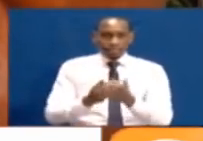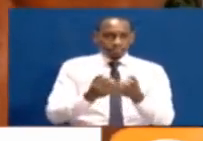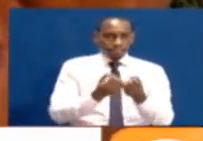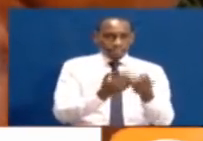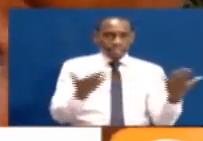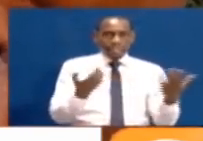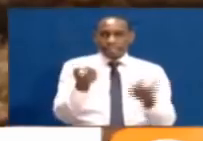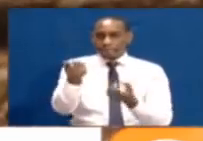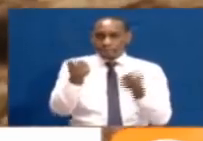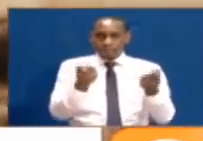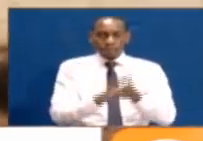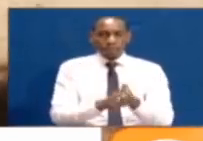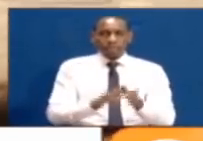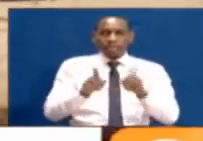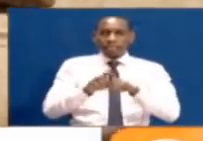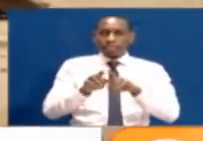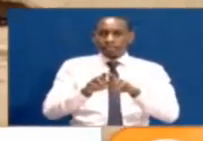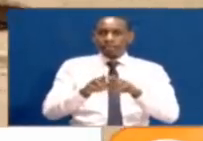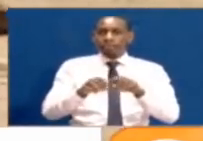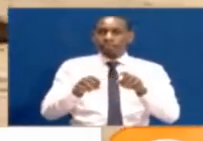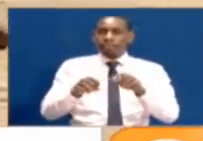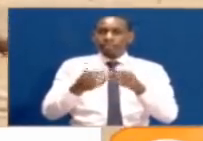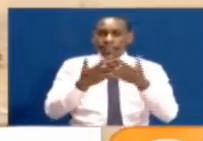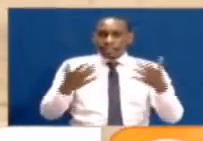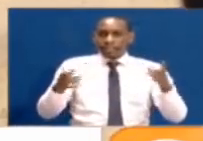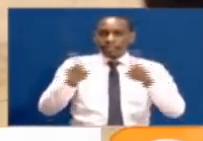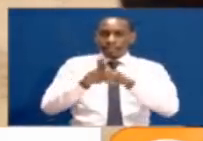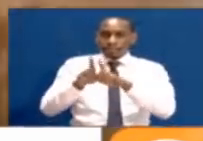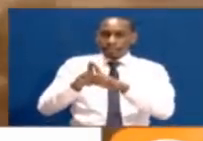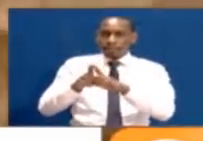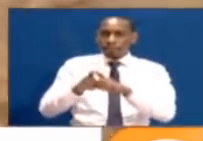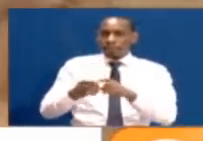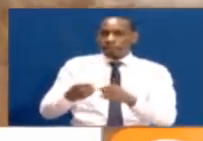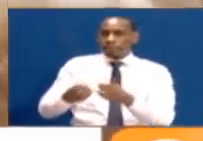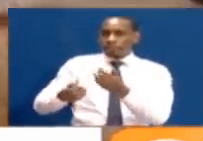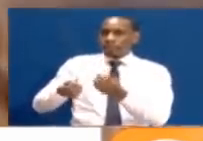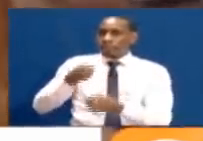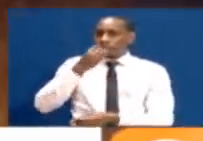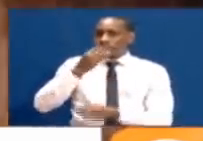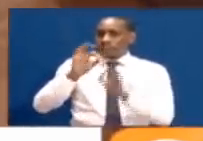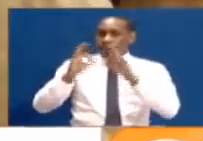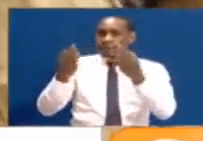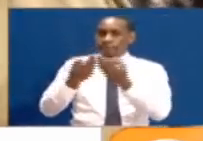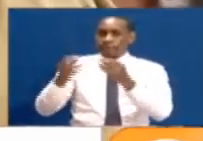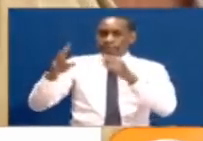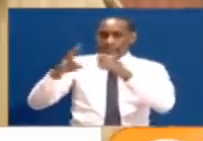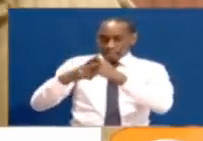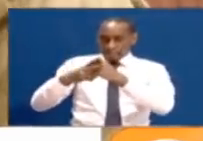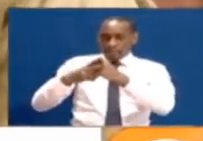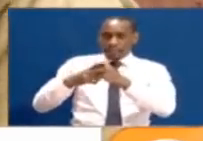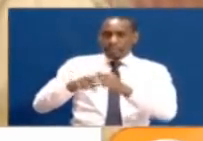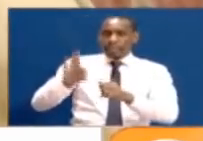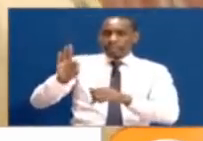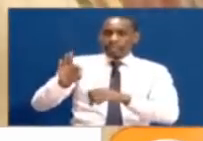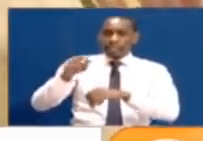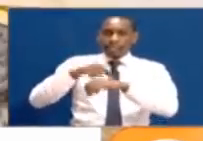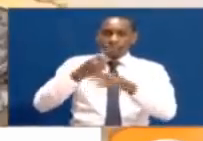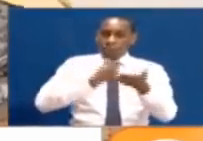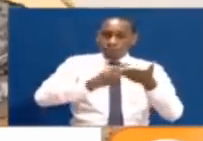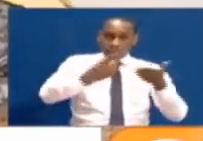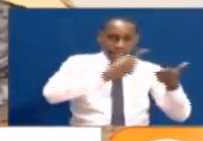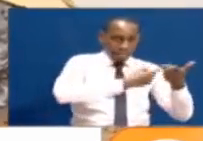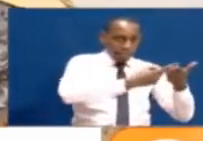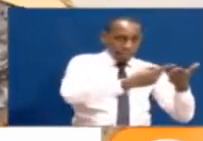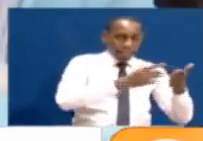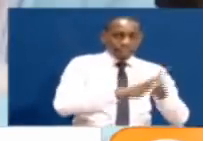1,190. Margaret makes this trip for the same amount of items to feed her family of seven at least three times a week.